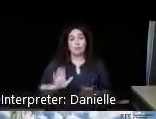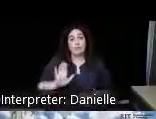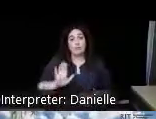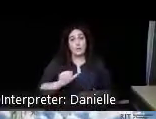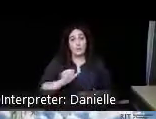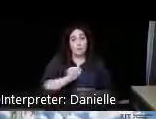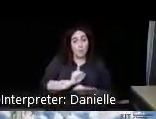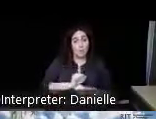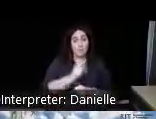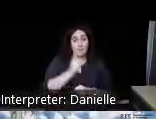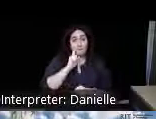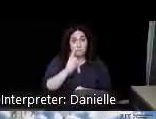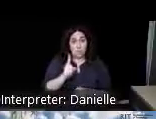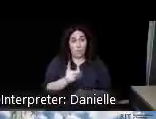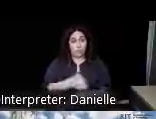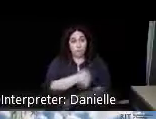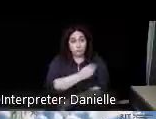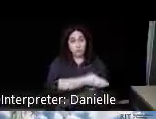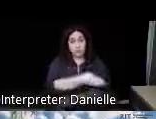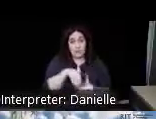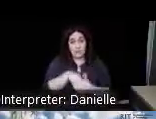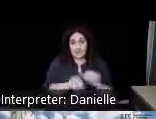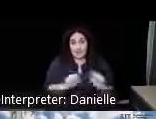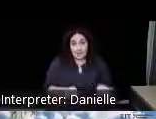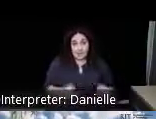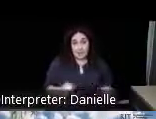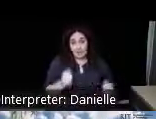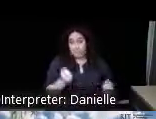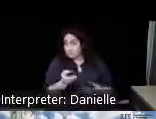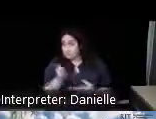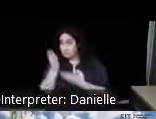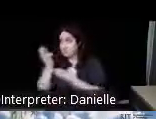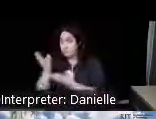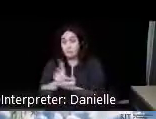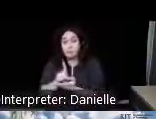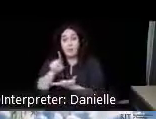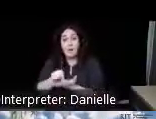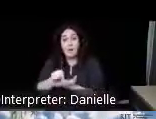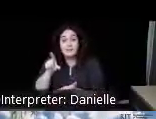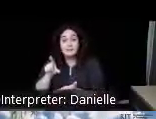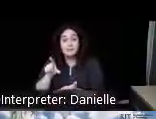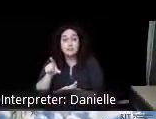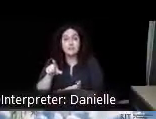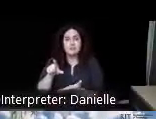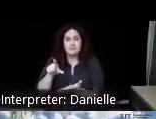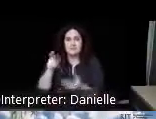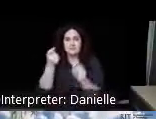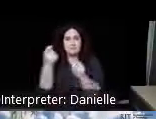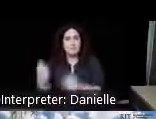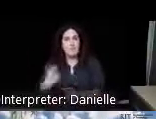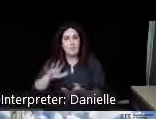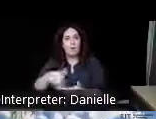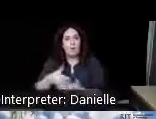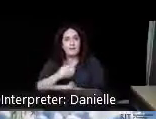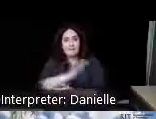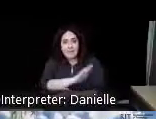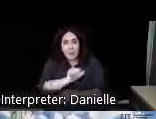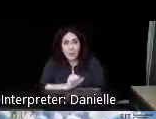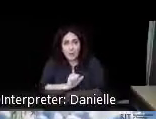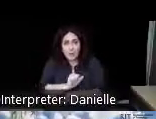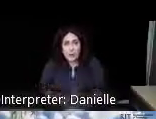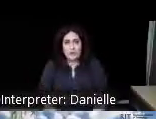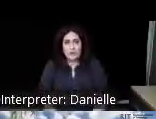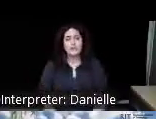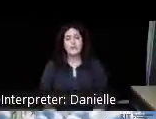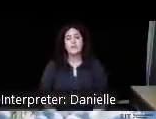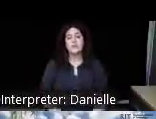the papers are processed through a publishing system, or maybe an open access platform. So for example, the ACM have